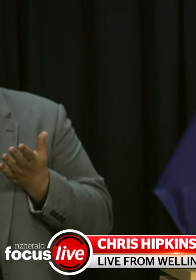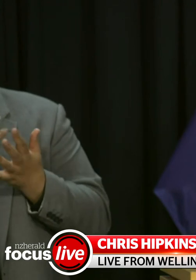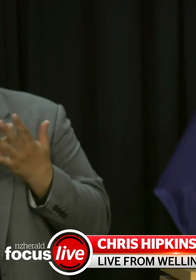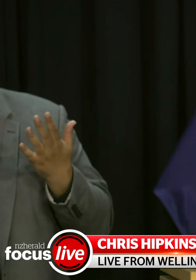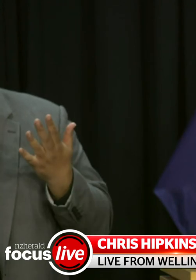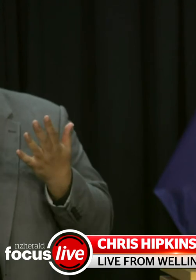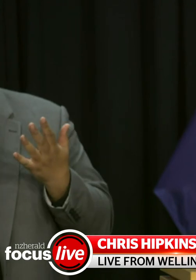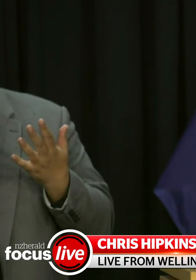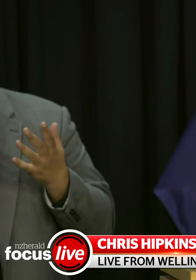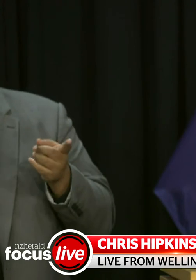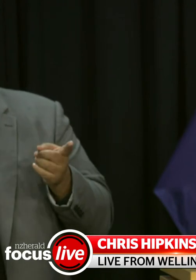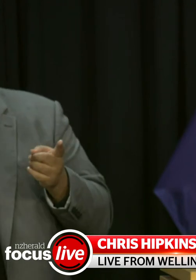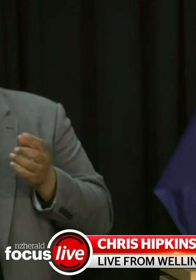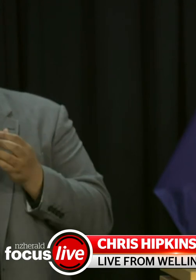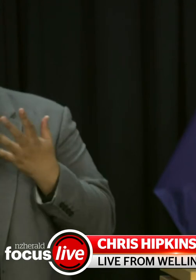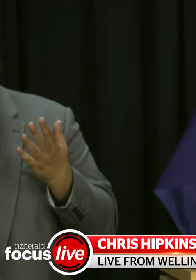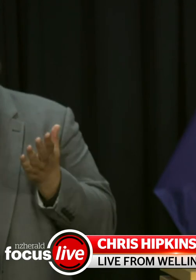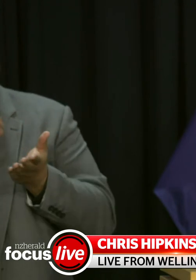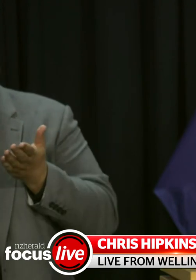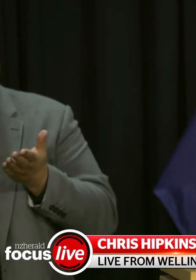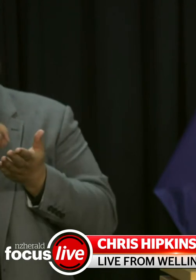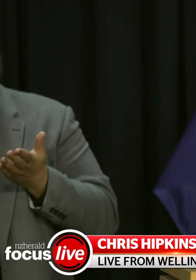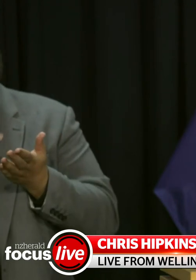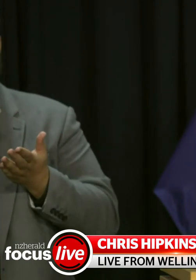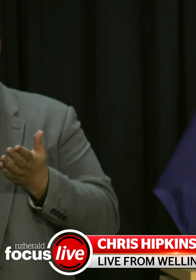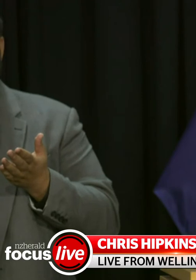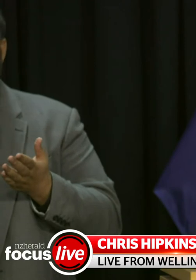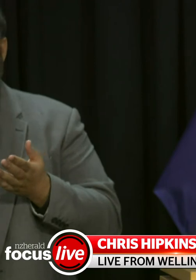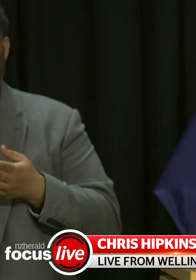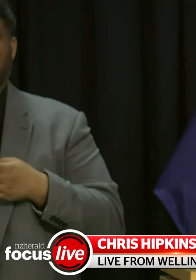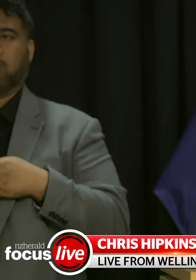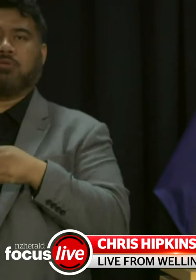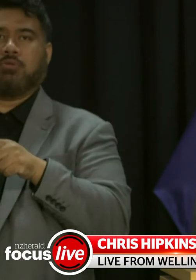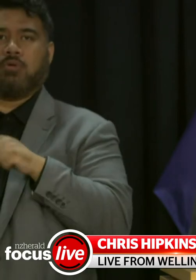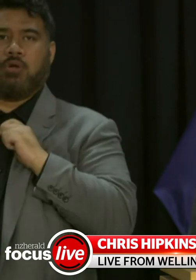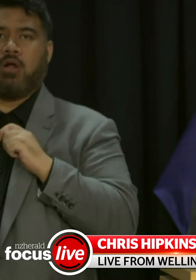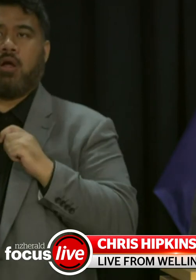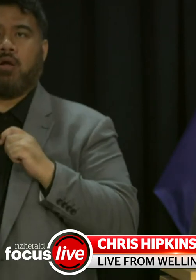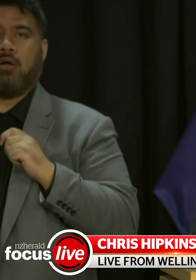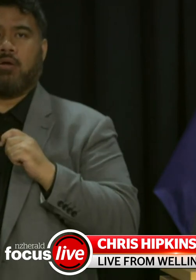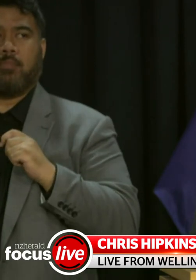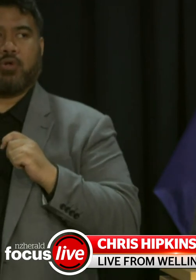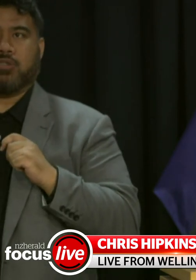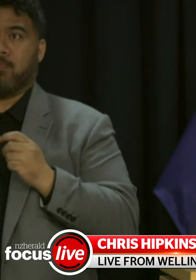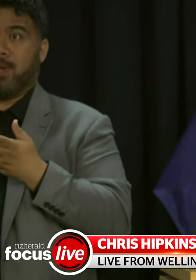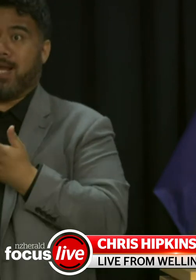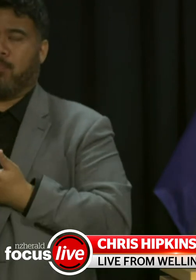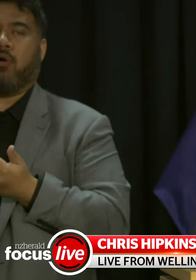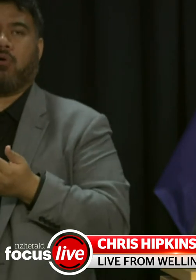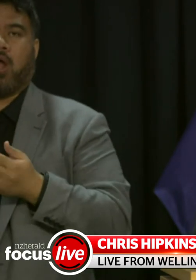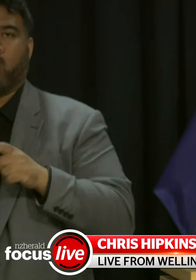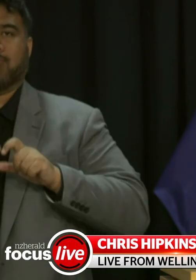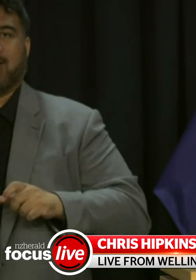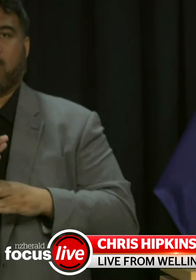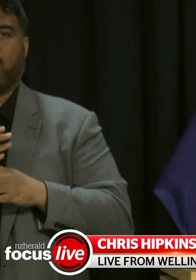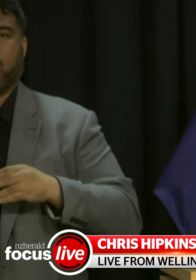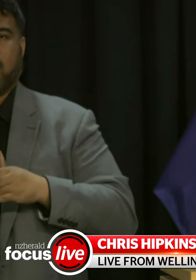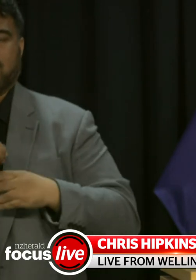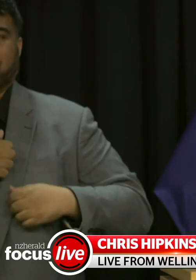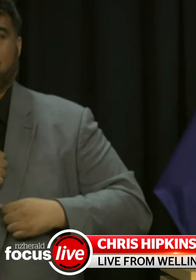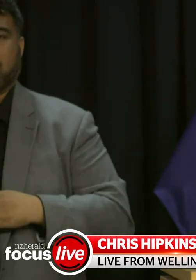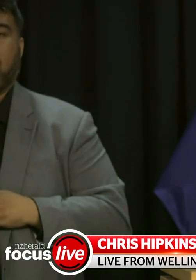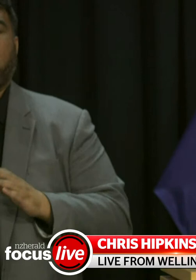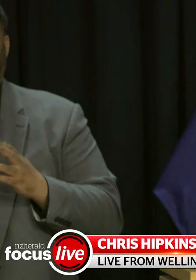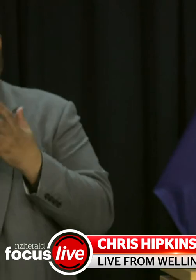How many resignations? Were? Yes, you said lots of resignations were withdrawn, so how many? I don't have that precise figure, but the advice I got was that there was an immediate effect and